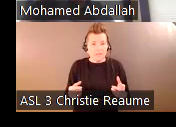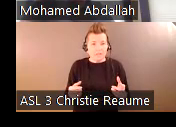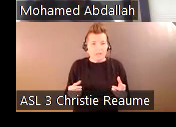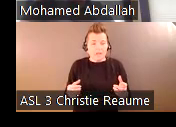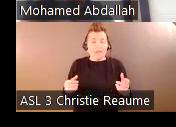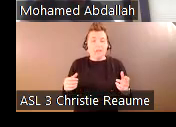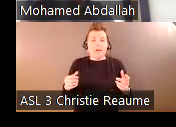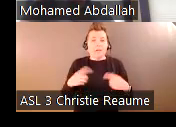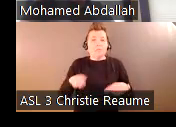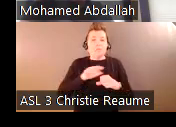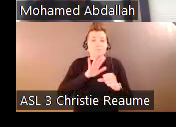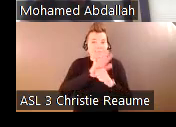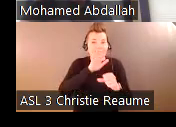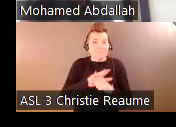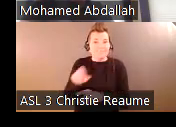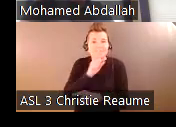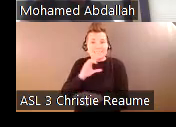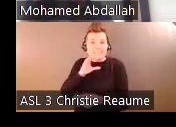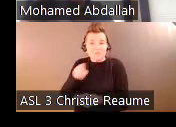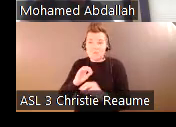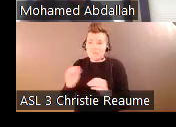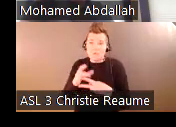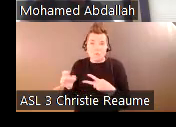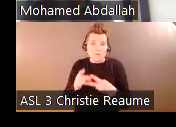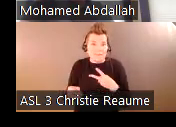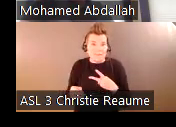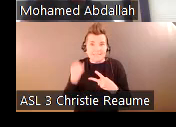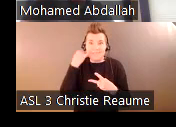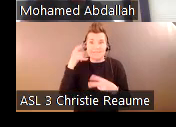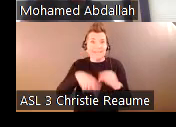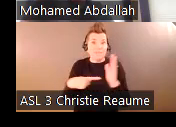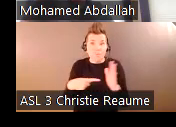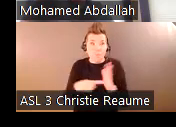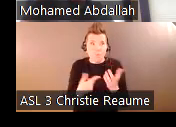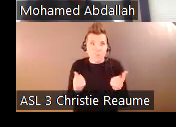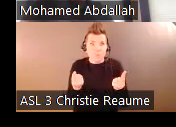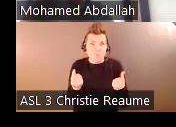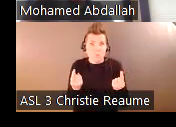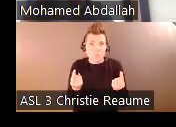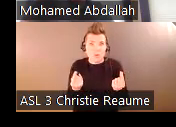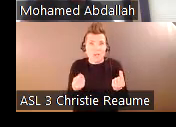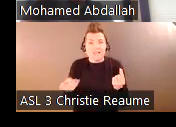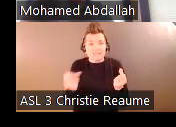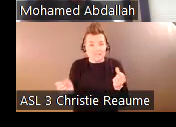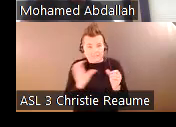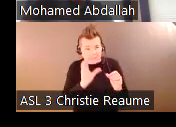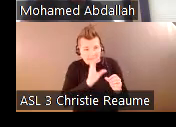as we are seeing a lot of seniors don't have a choice, especially when it comes to affordability, than to live somewhere that is